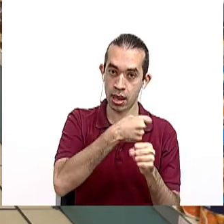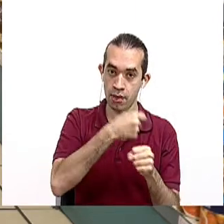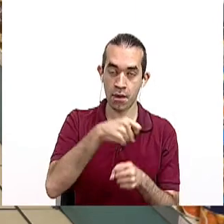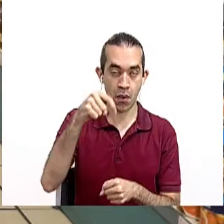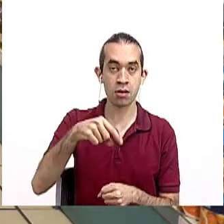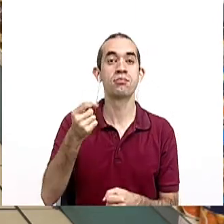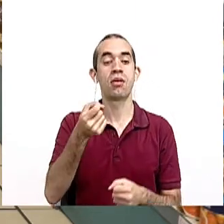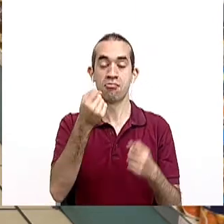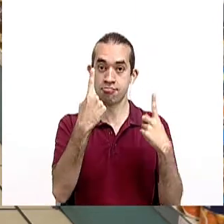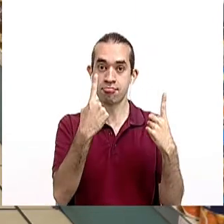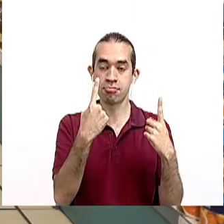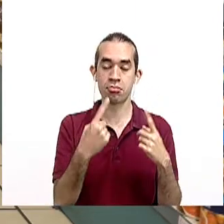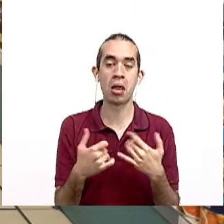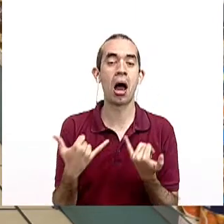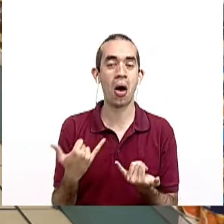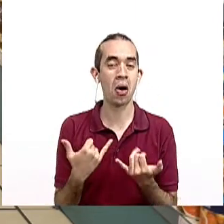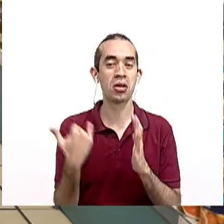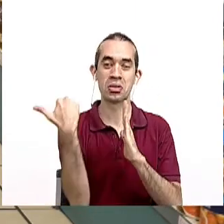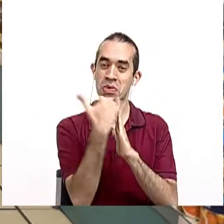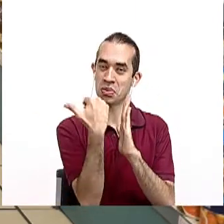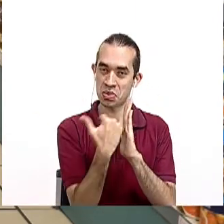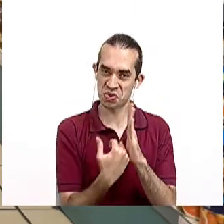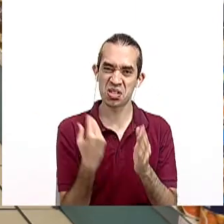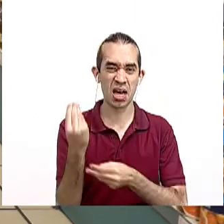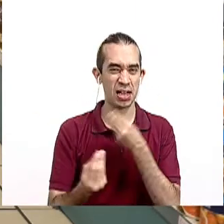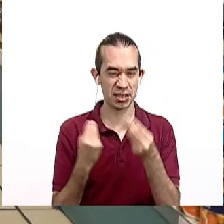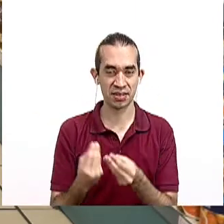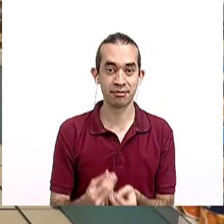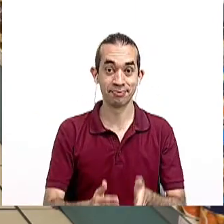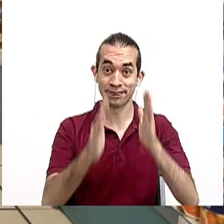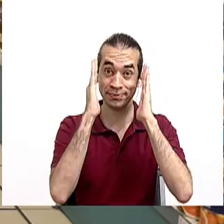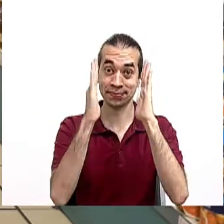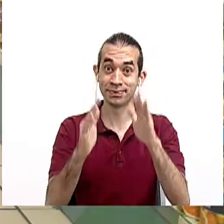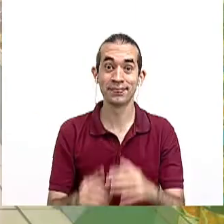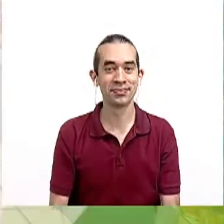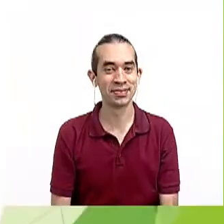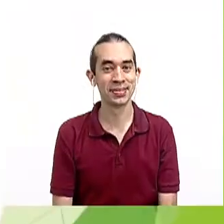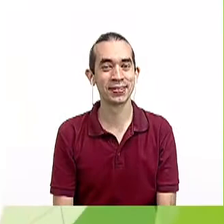I'm going to show you the instructions of what you have to do. Let's pay attention.